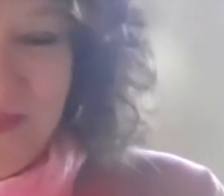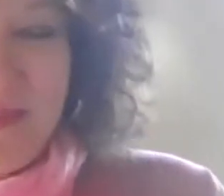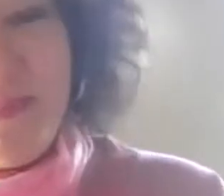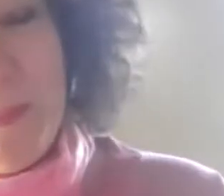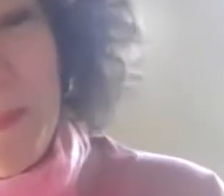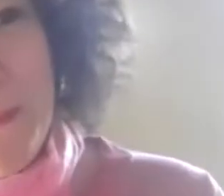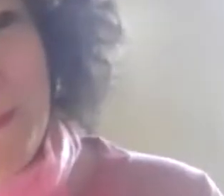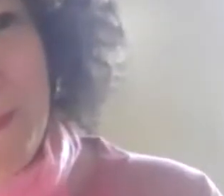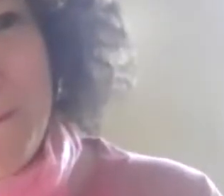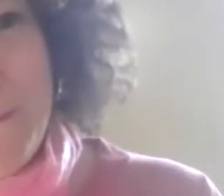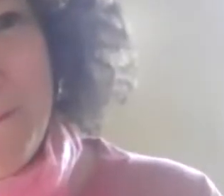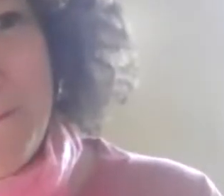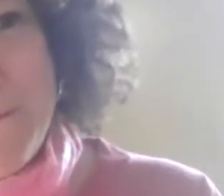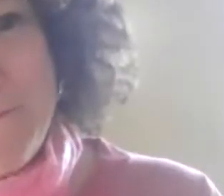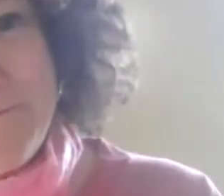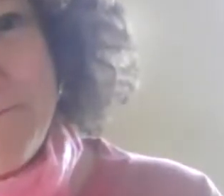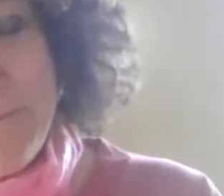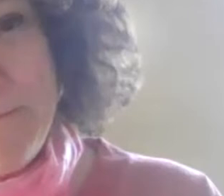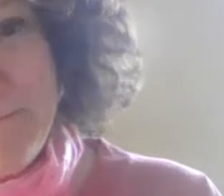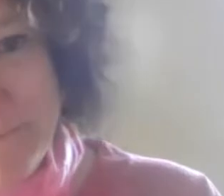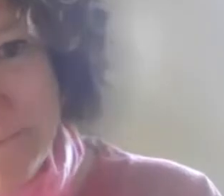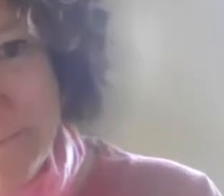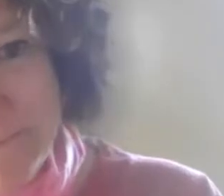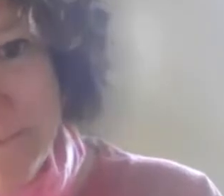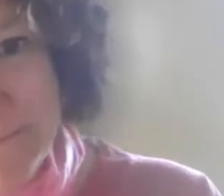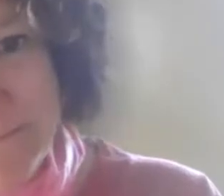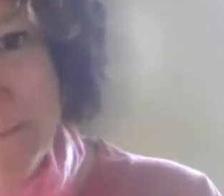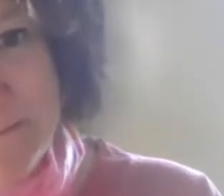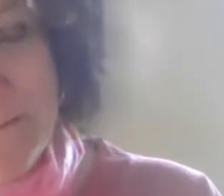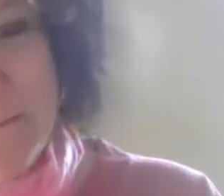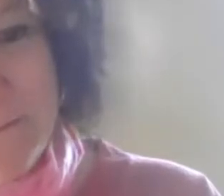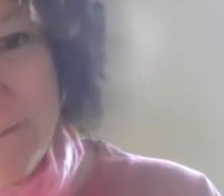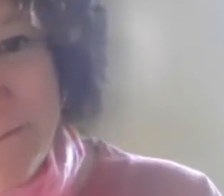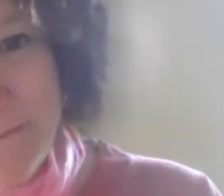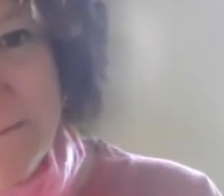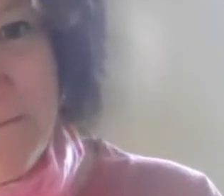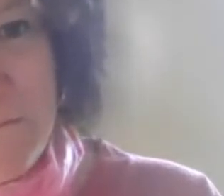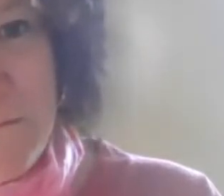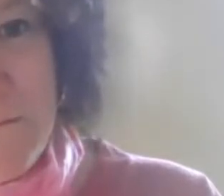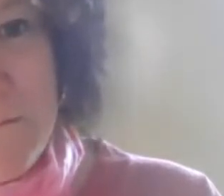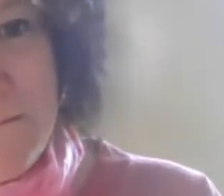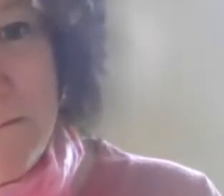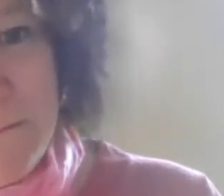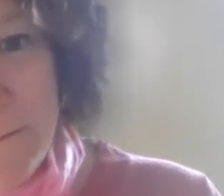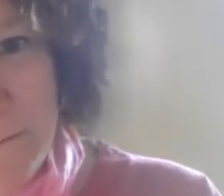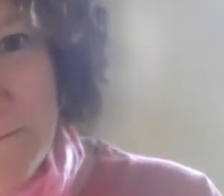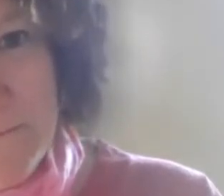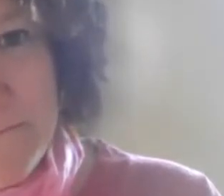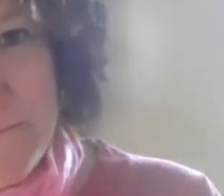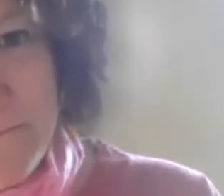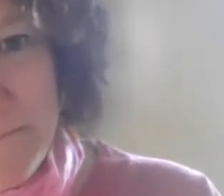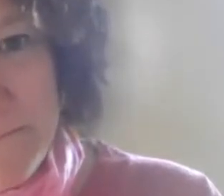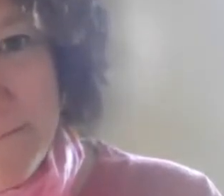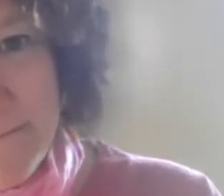I tend to talk quickly, or so I've been told. So I'm just gonna say to the interpreters, if I'm